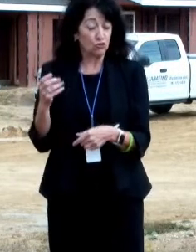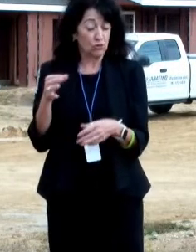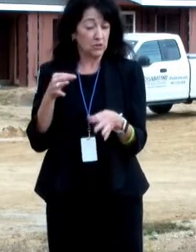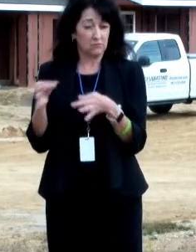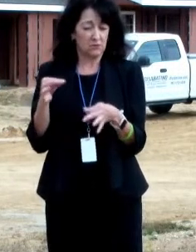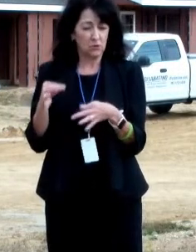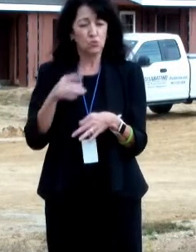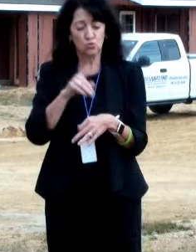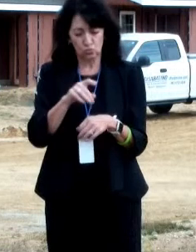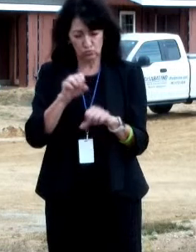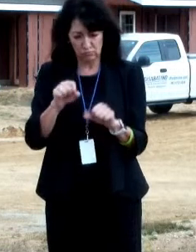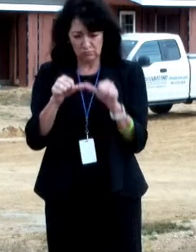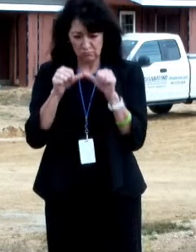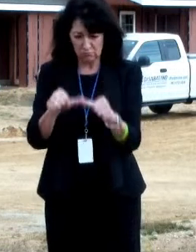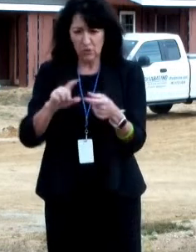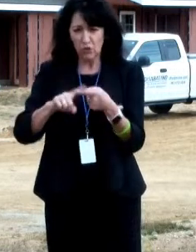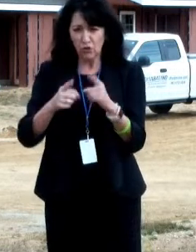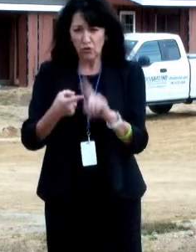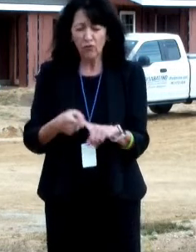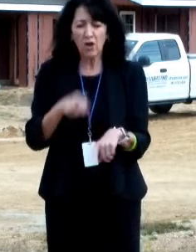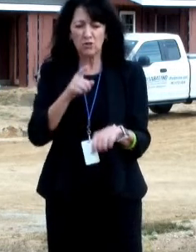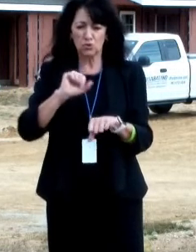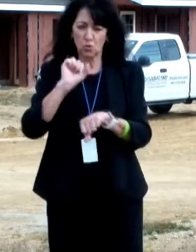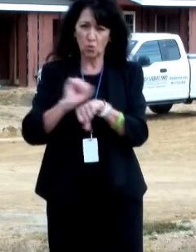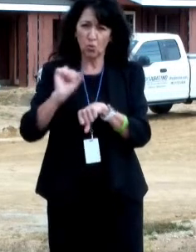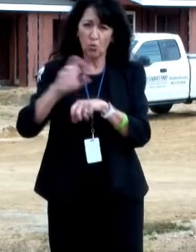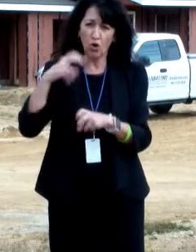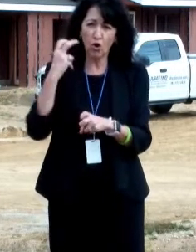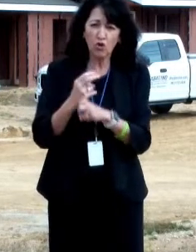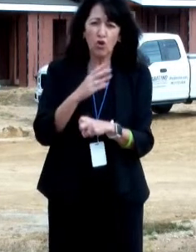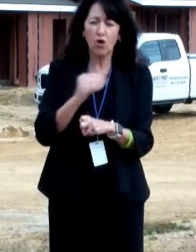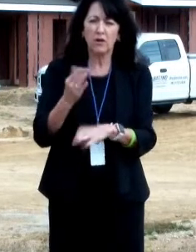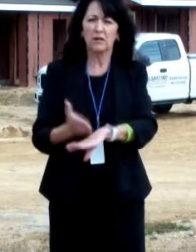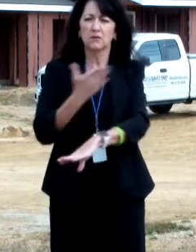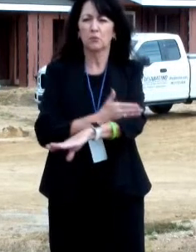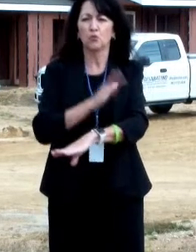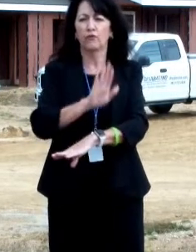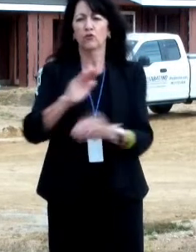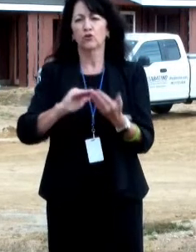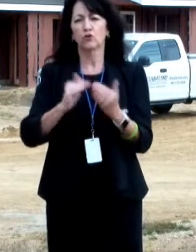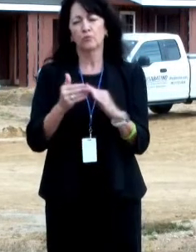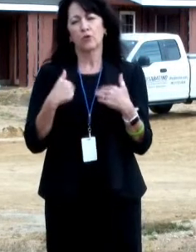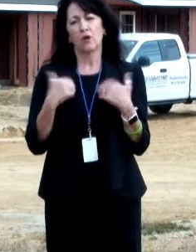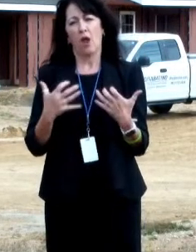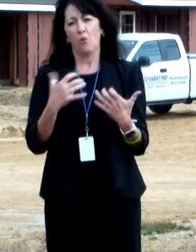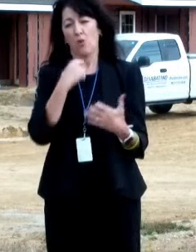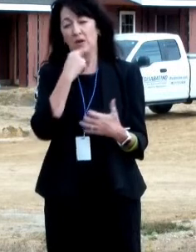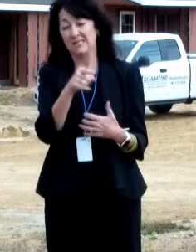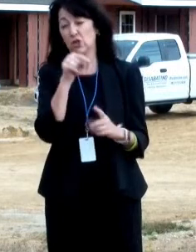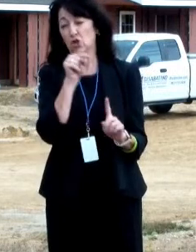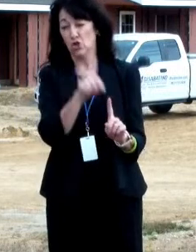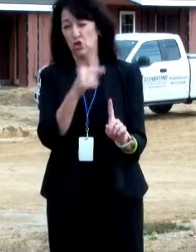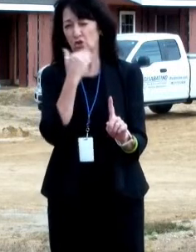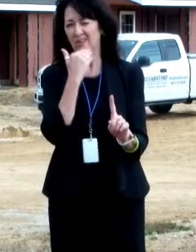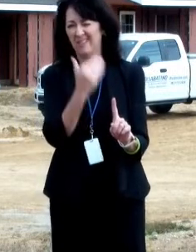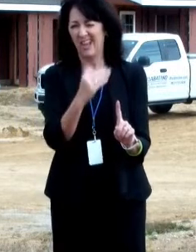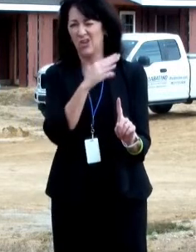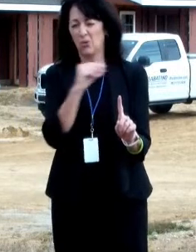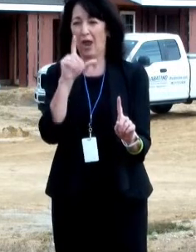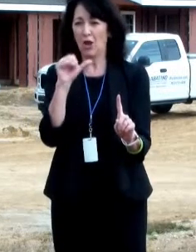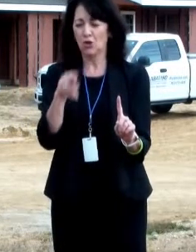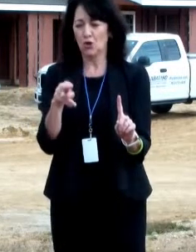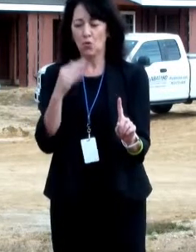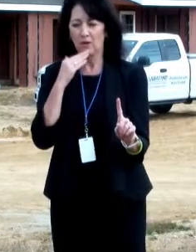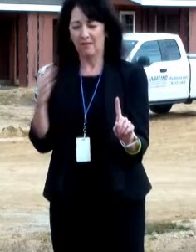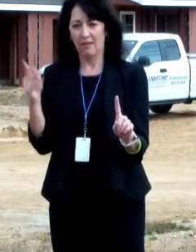you work hard, and you do good for your community. And I just want to say thank you to her, and thank you to Logan for keeping that promise. And I